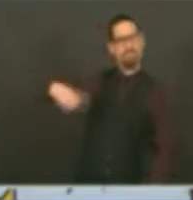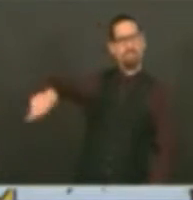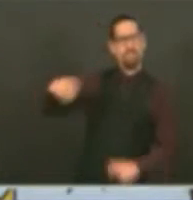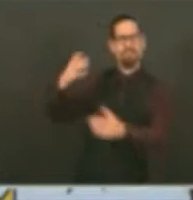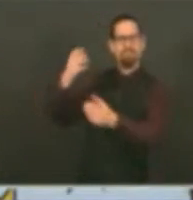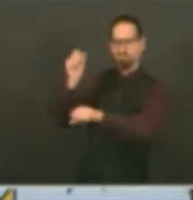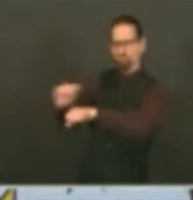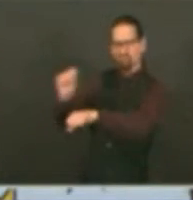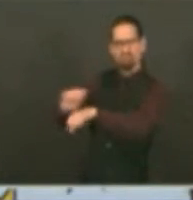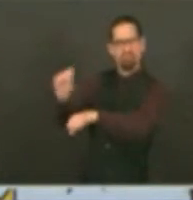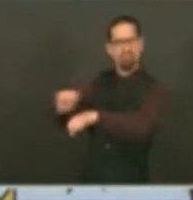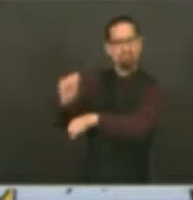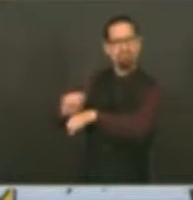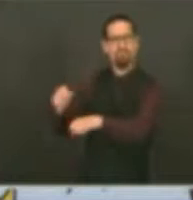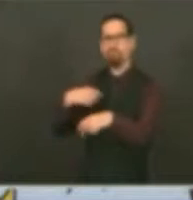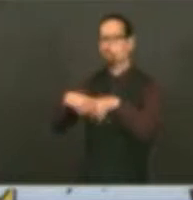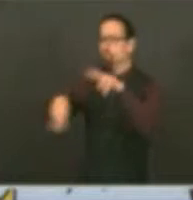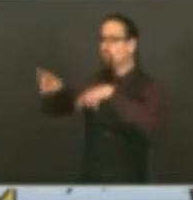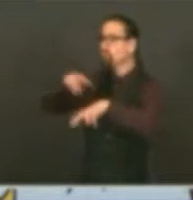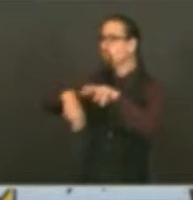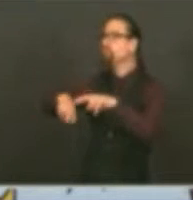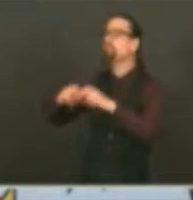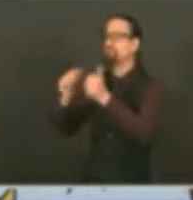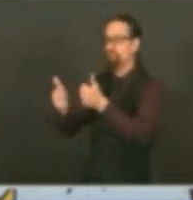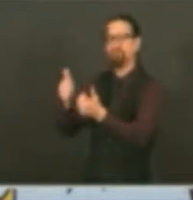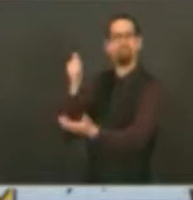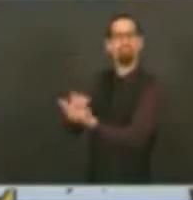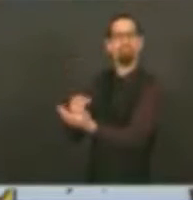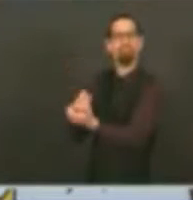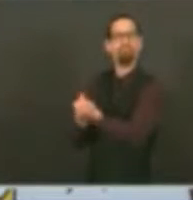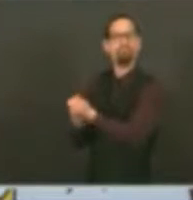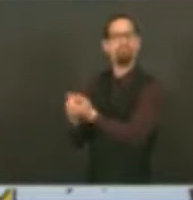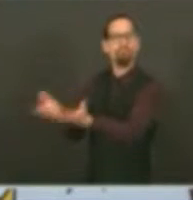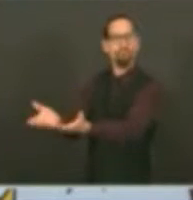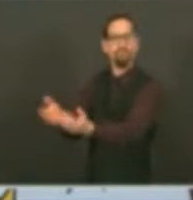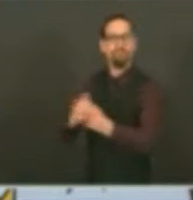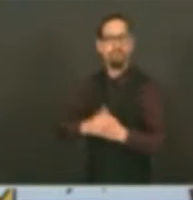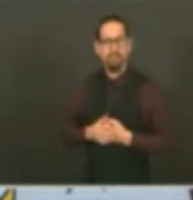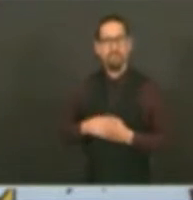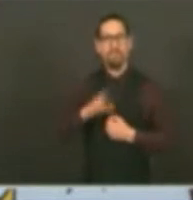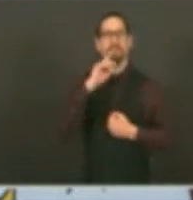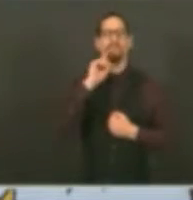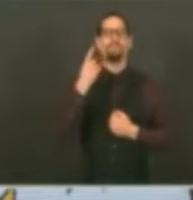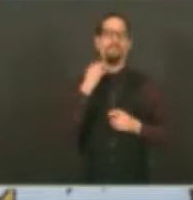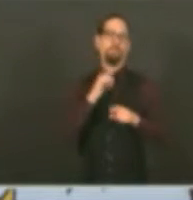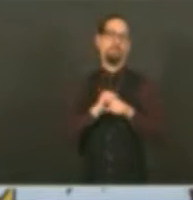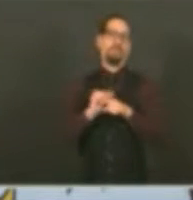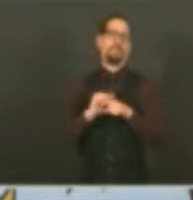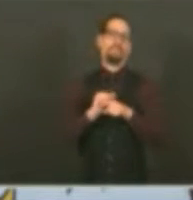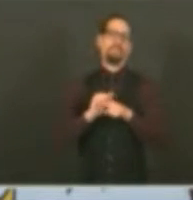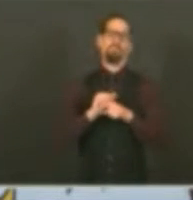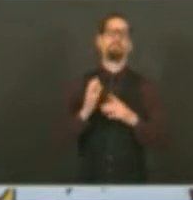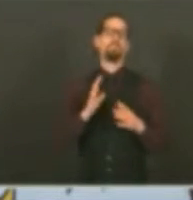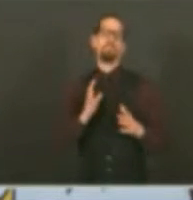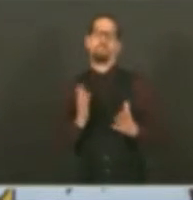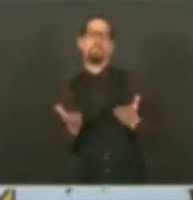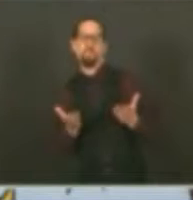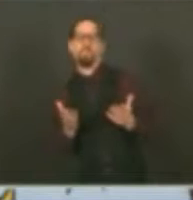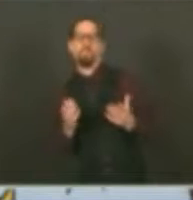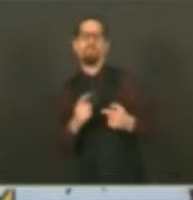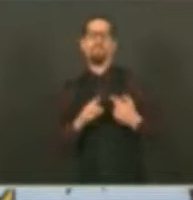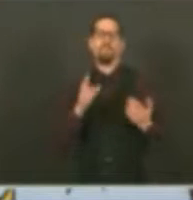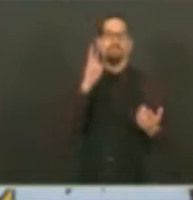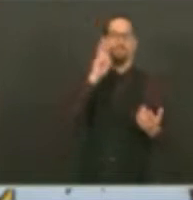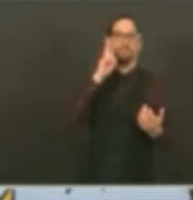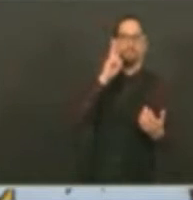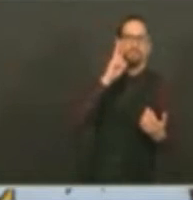play, as you say, even just for practice as much as possible. So I'd say call the Interscholastic League, and I think within a